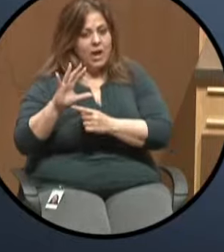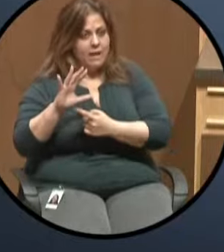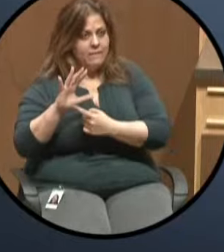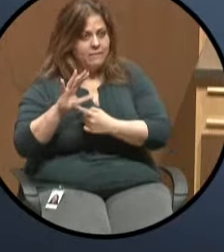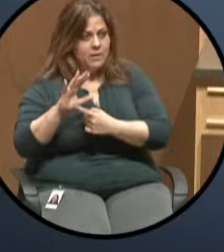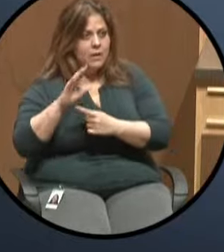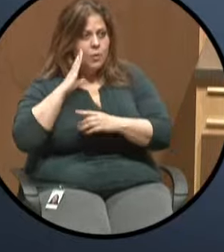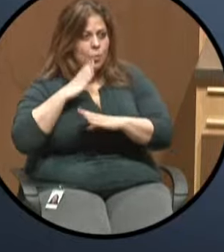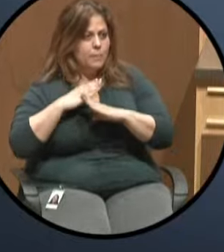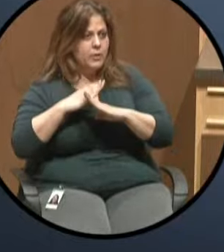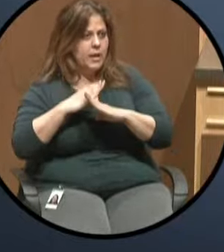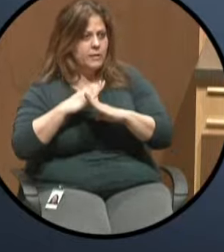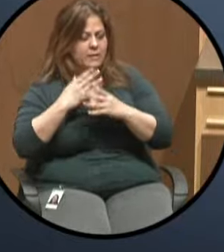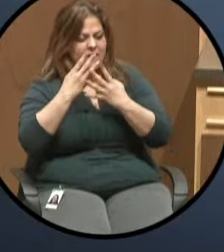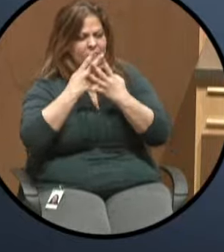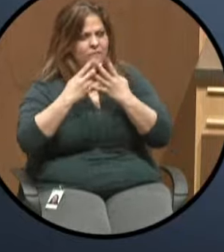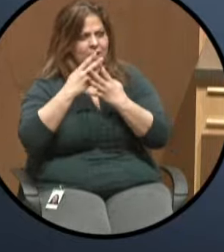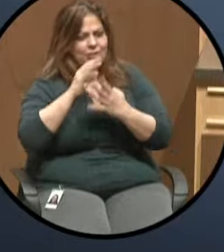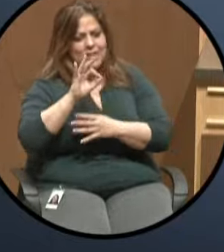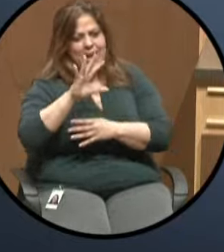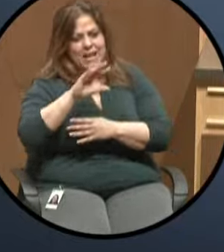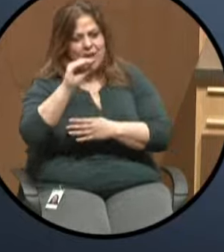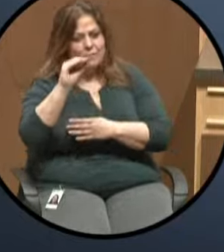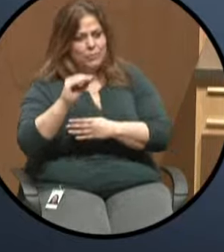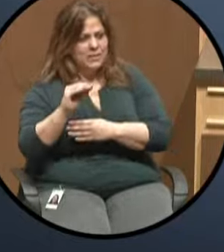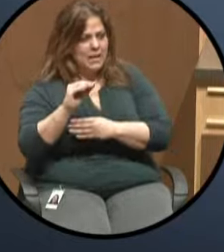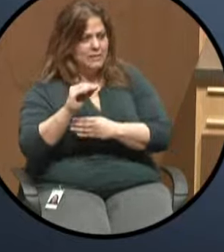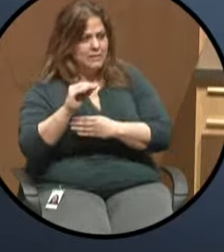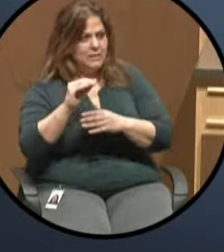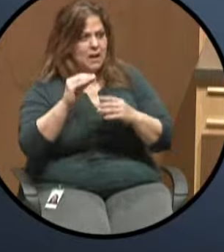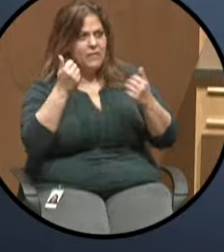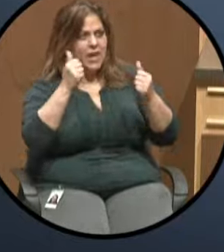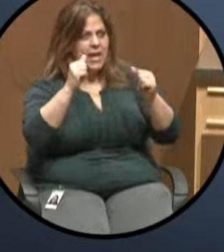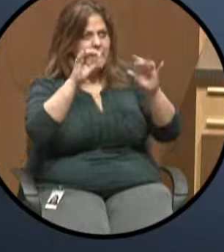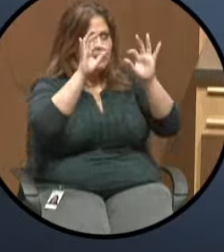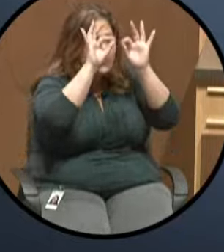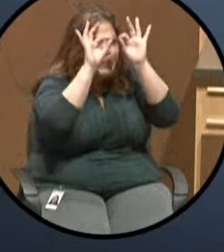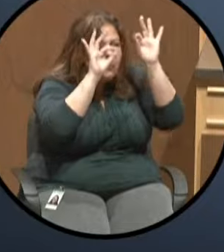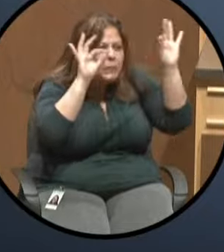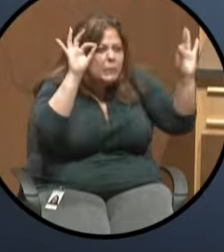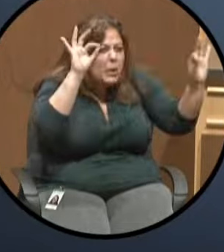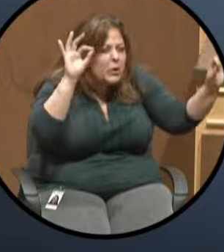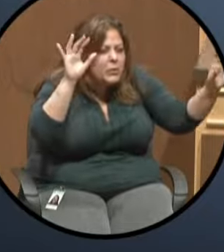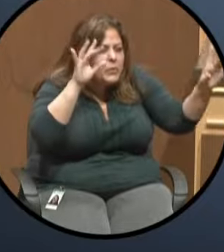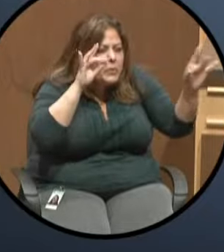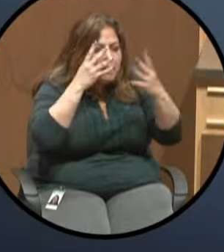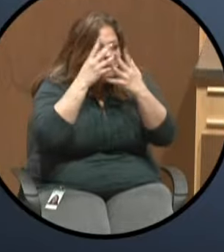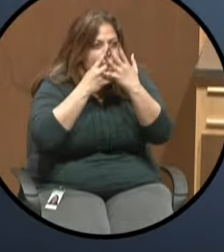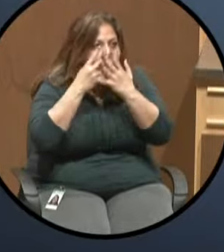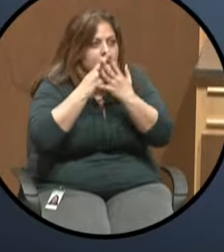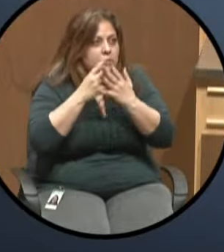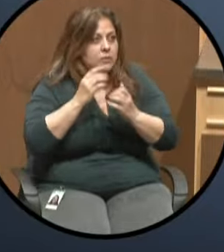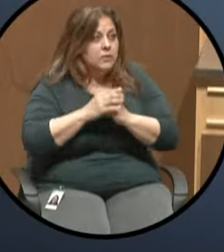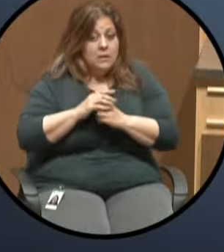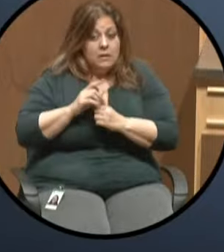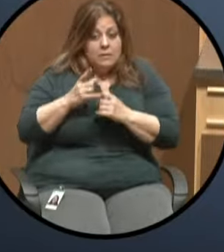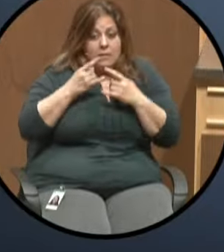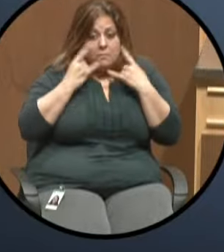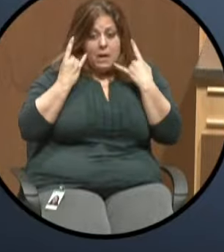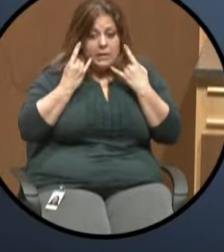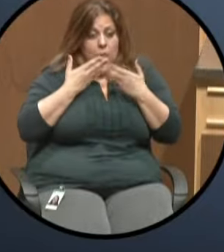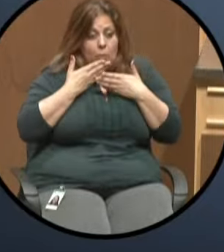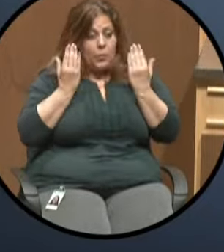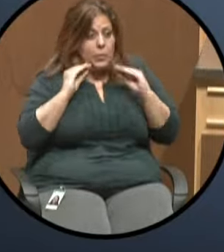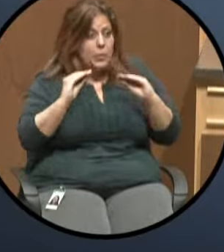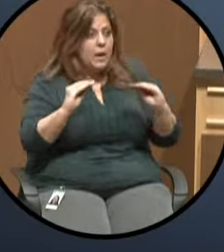protect. They filter out 95% of these tiny particles, and without the protection that these masks afford, we